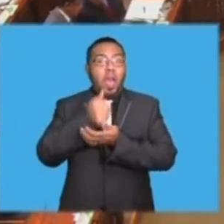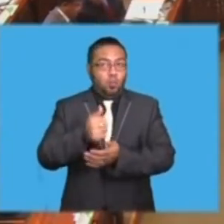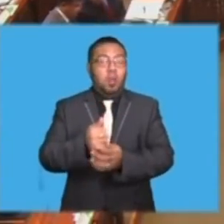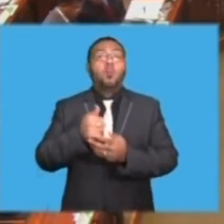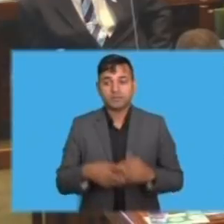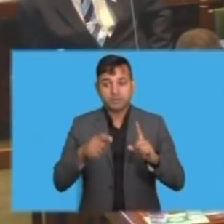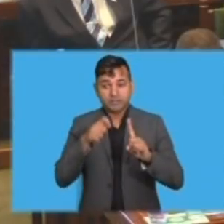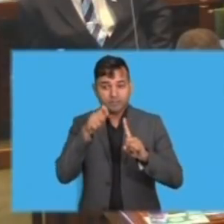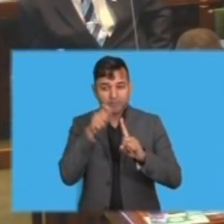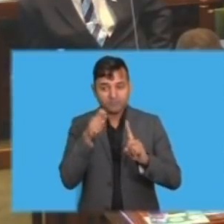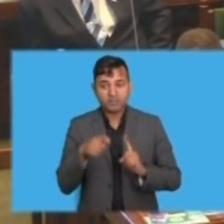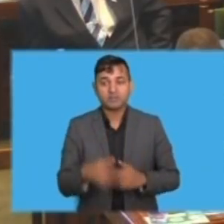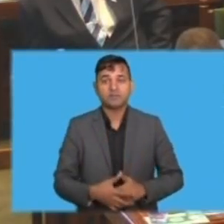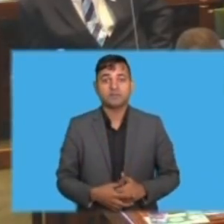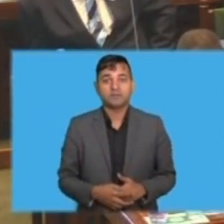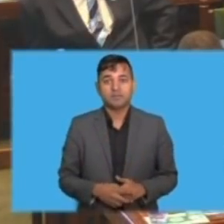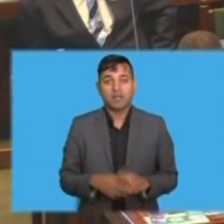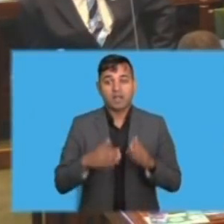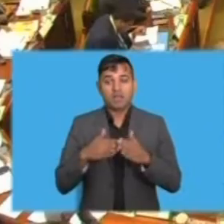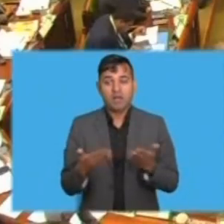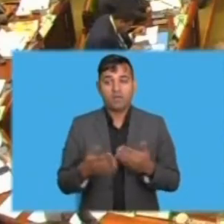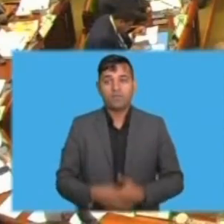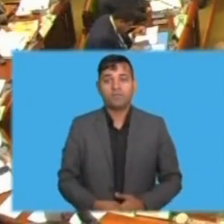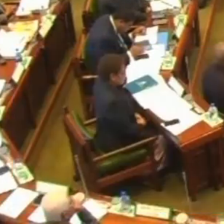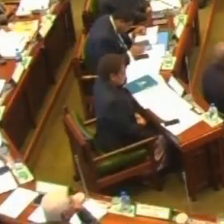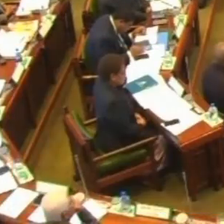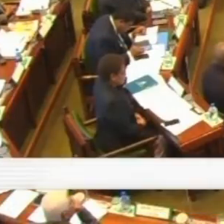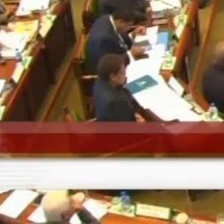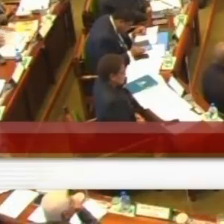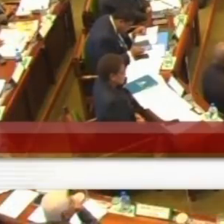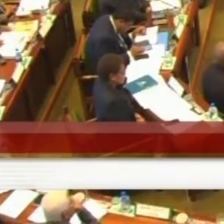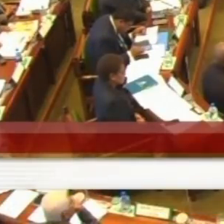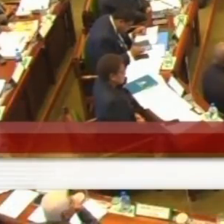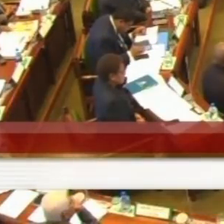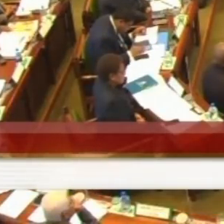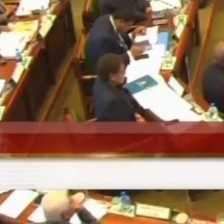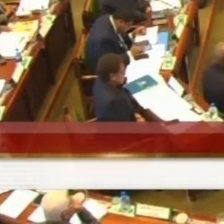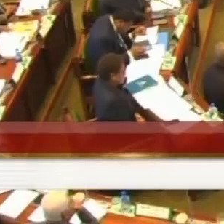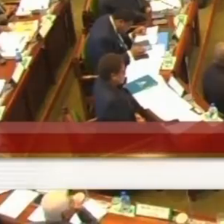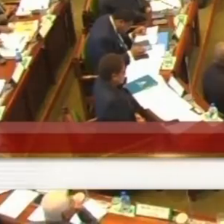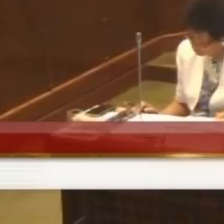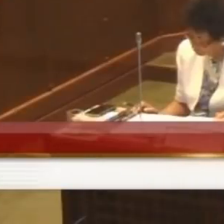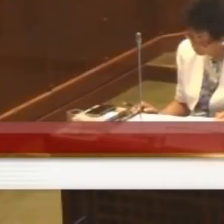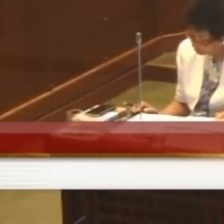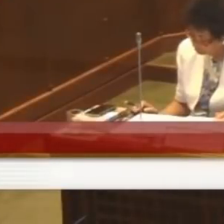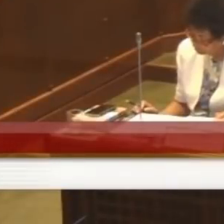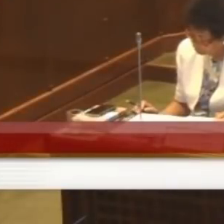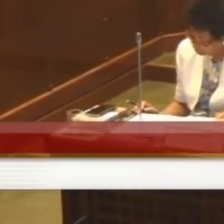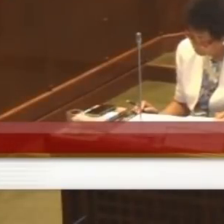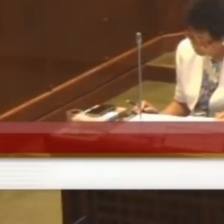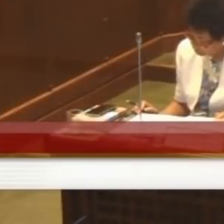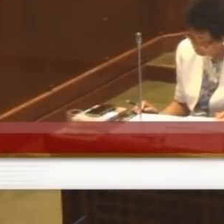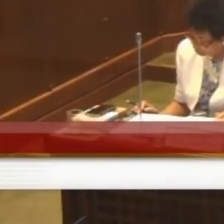Another question was raised by opposition MP Semesa Karavaki. Can the Honourable Prime Minister tell this House the truth